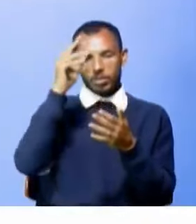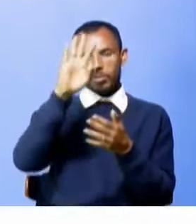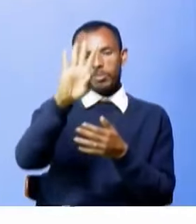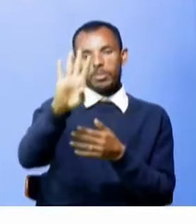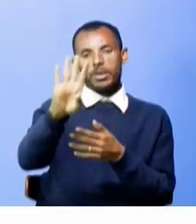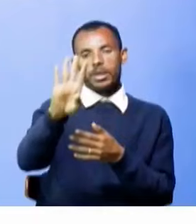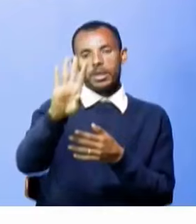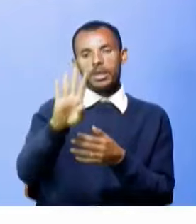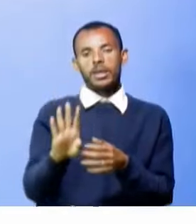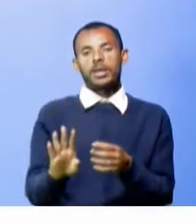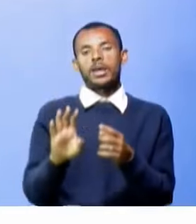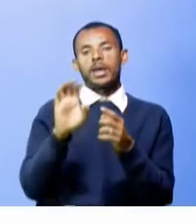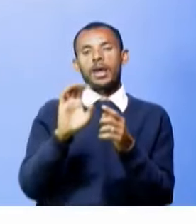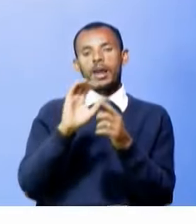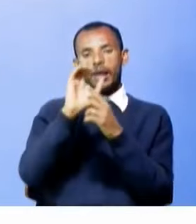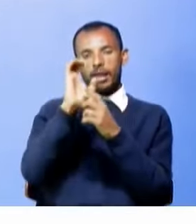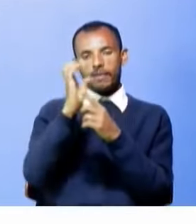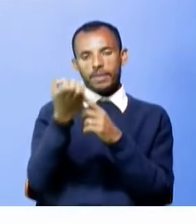is an event